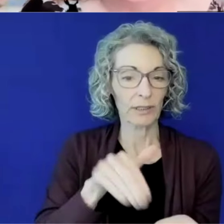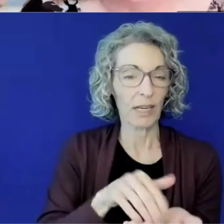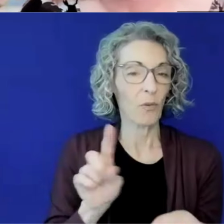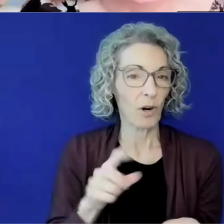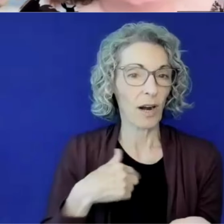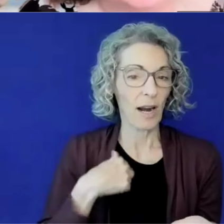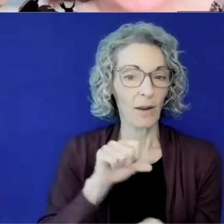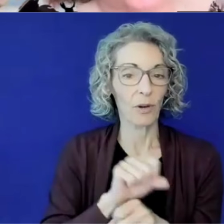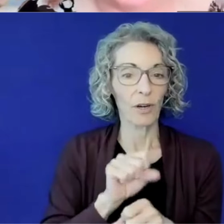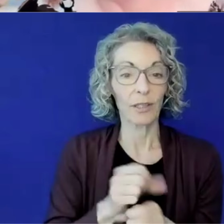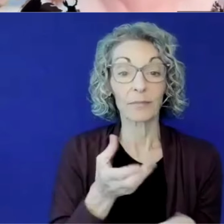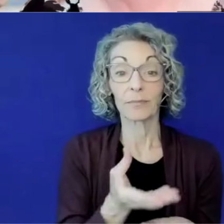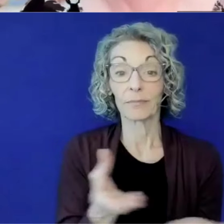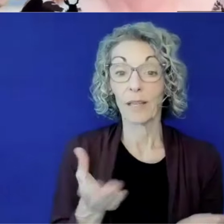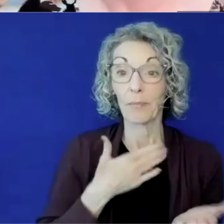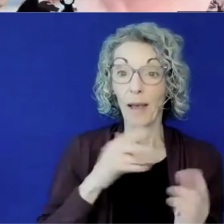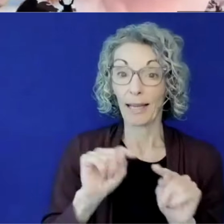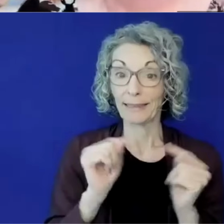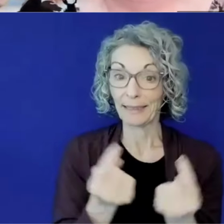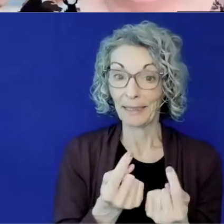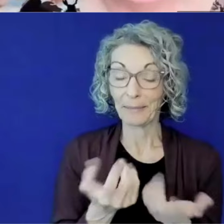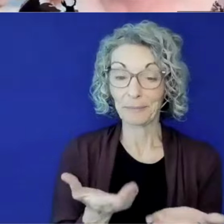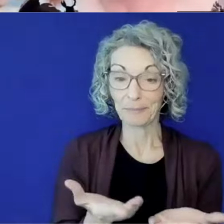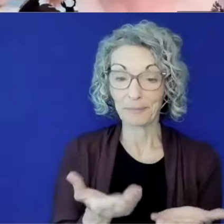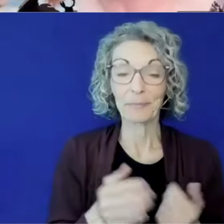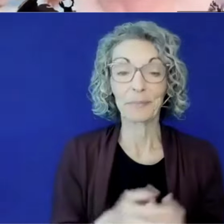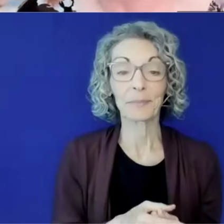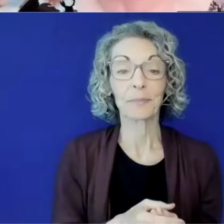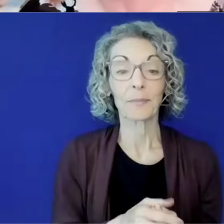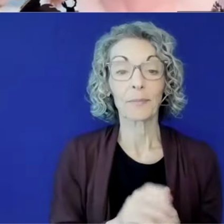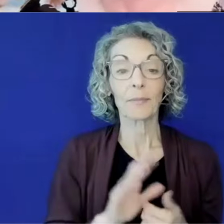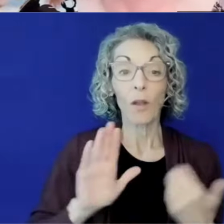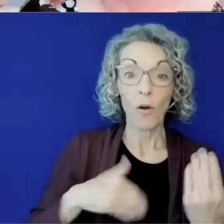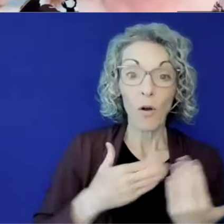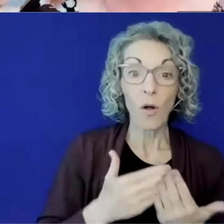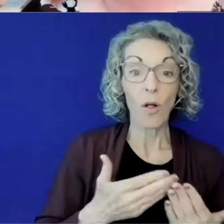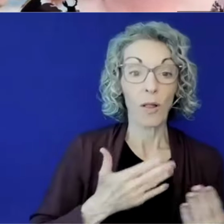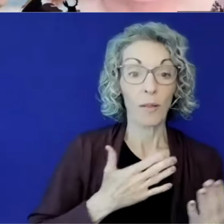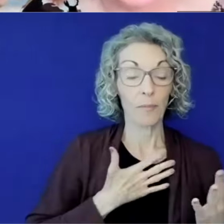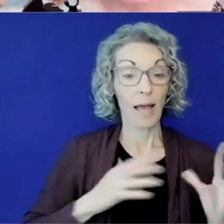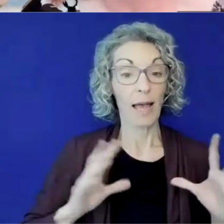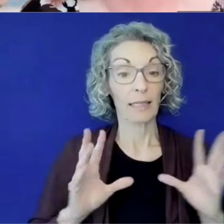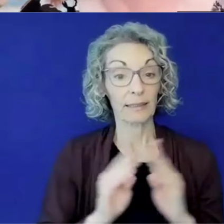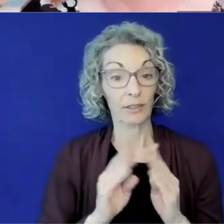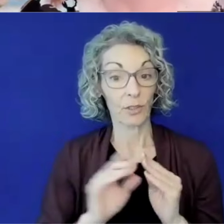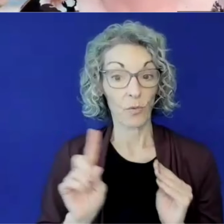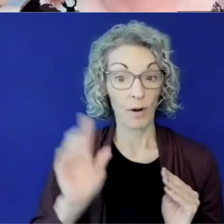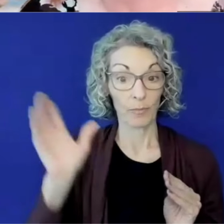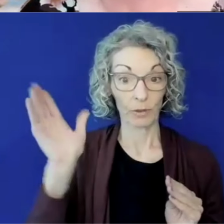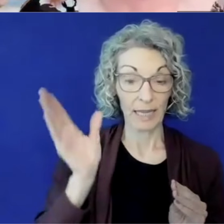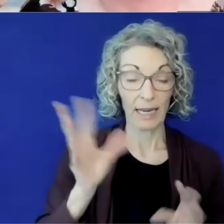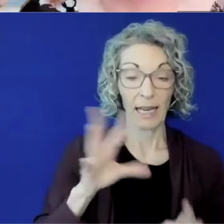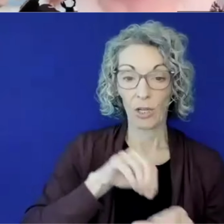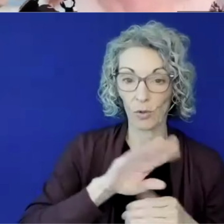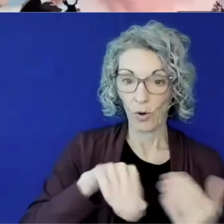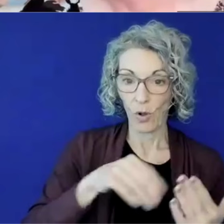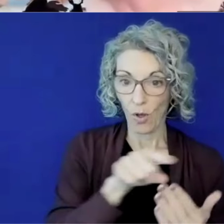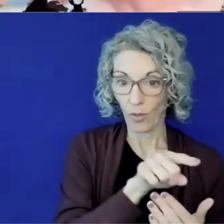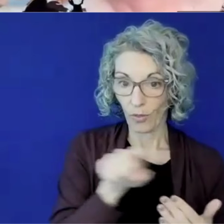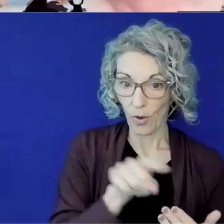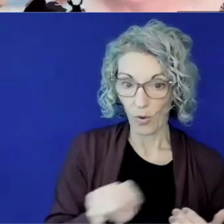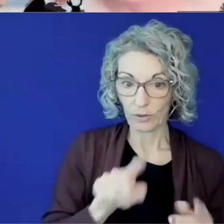the amazing team that I work with. All of the sessions that I present include everybody on this team